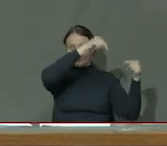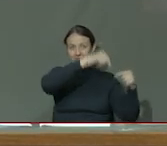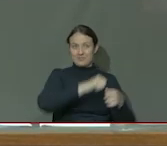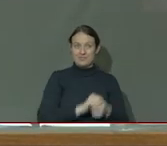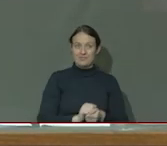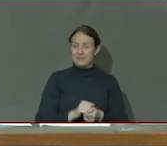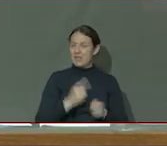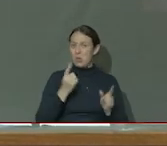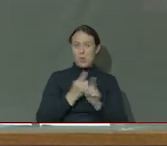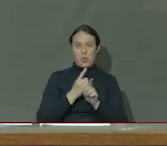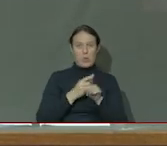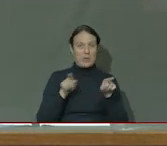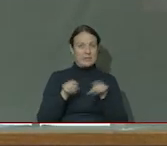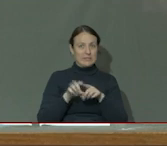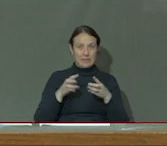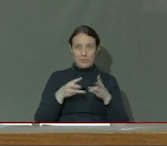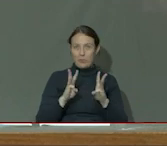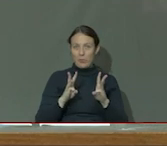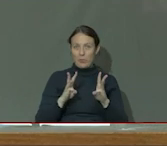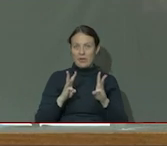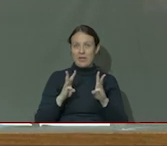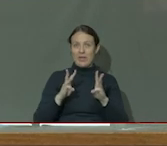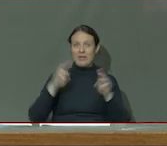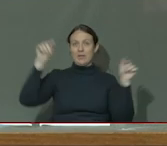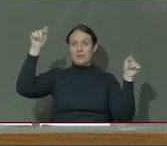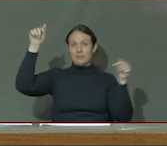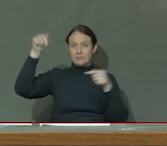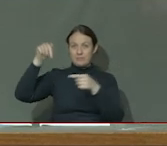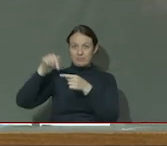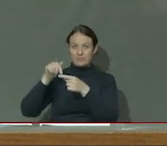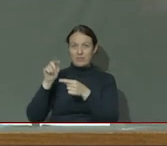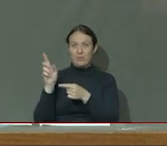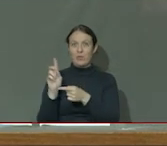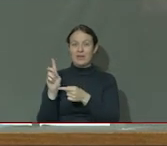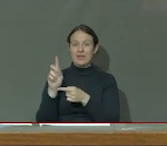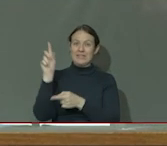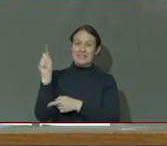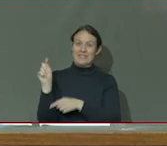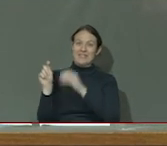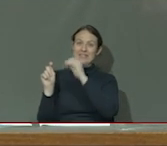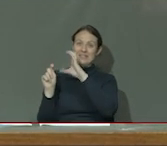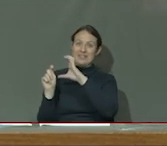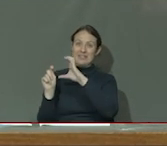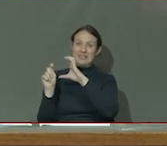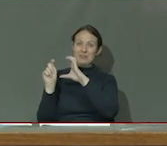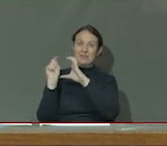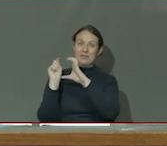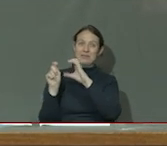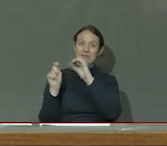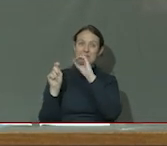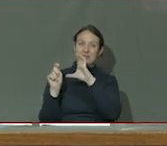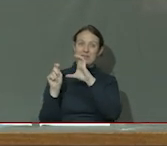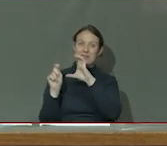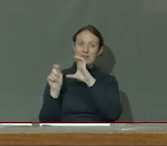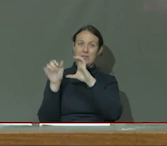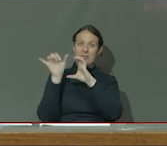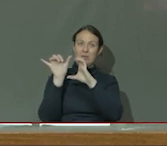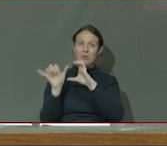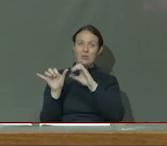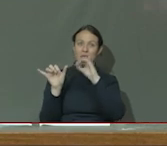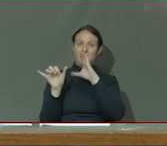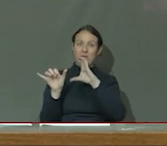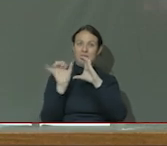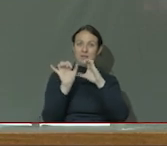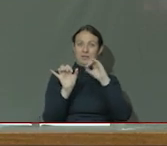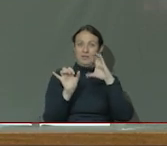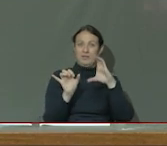like we always do, we take this one across. What do we put together? The two capital T's. Now we put the Y's together. And if you have